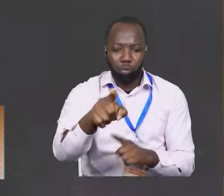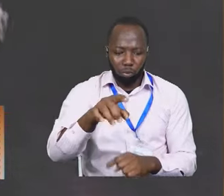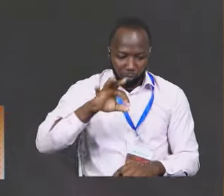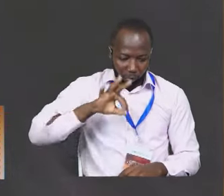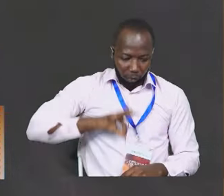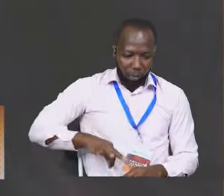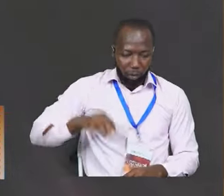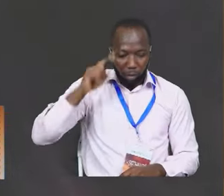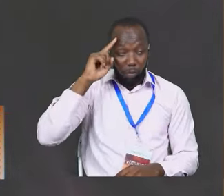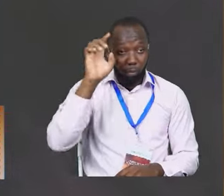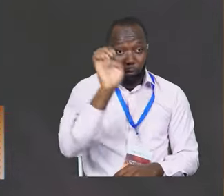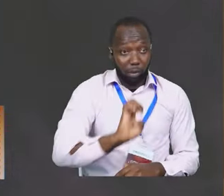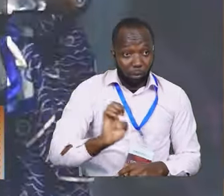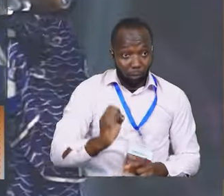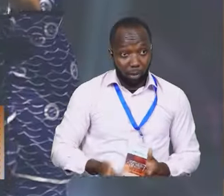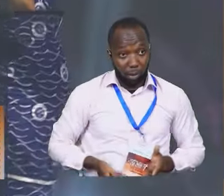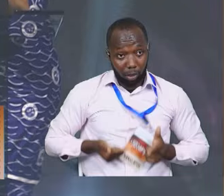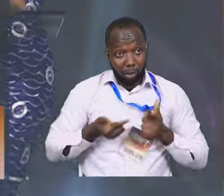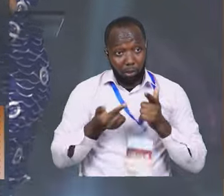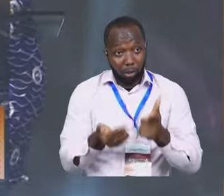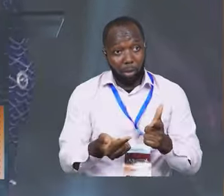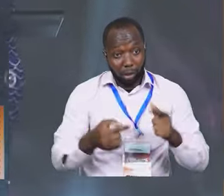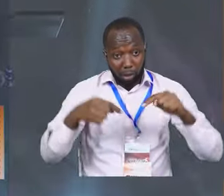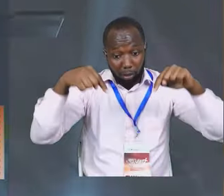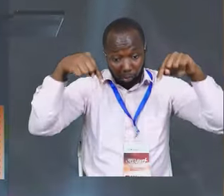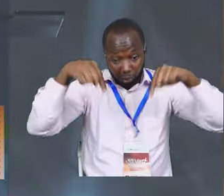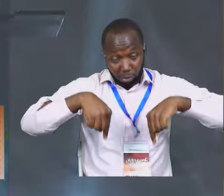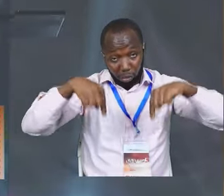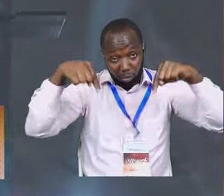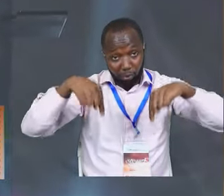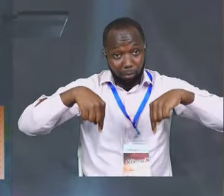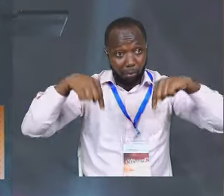but have everlasting life.